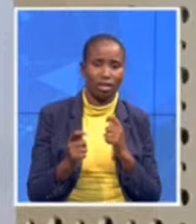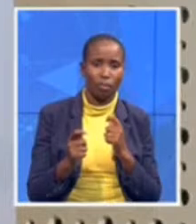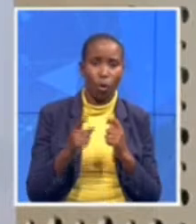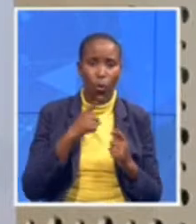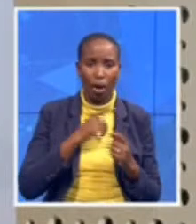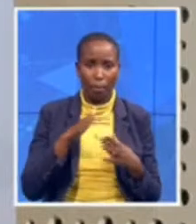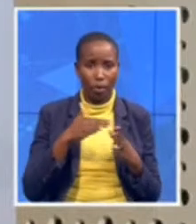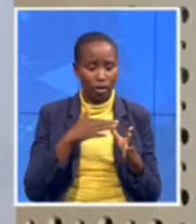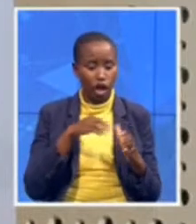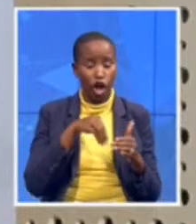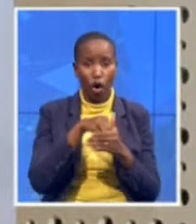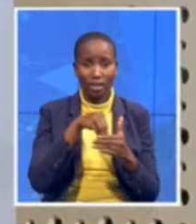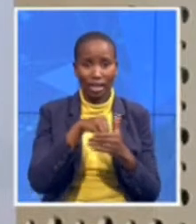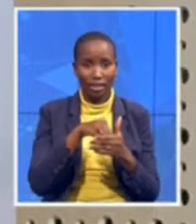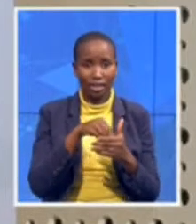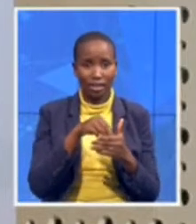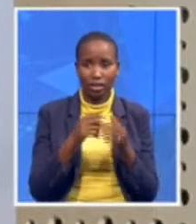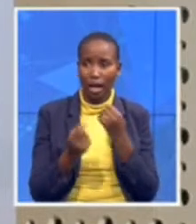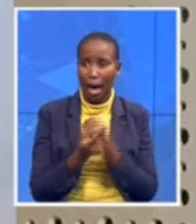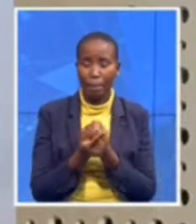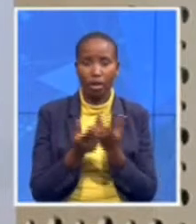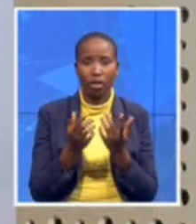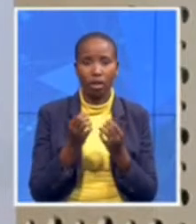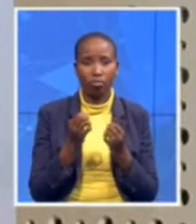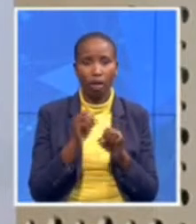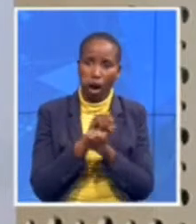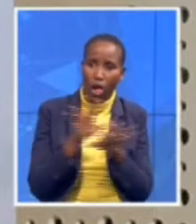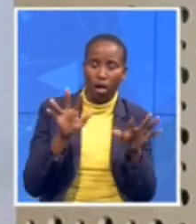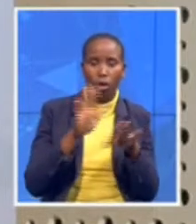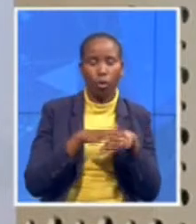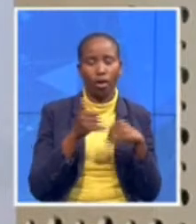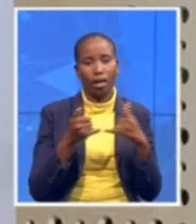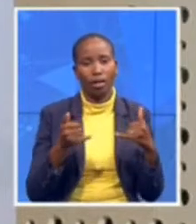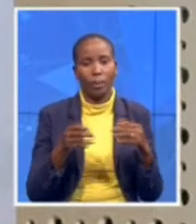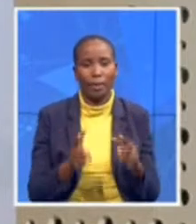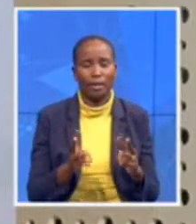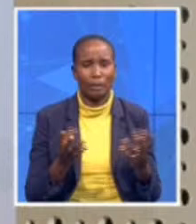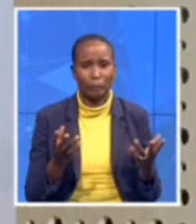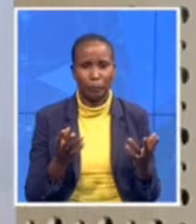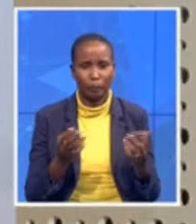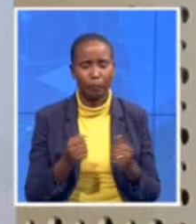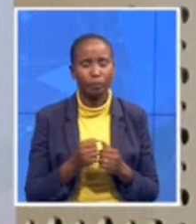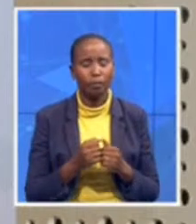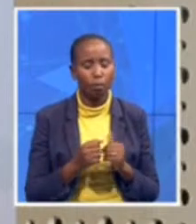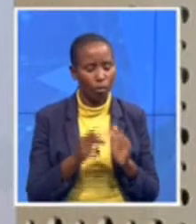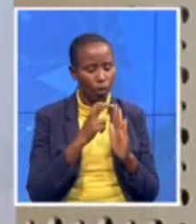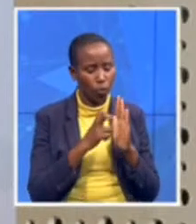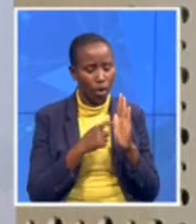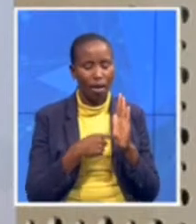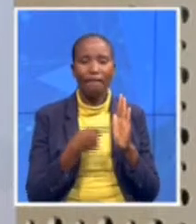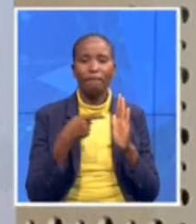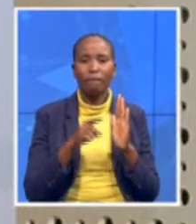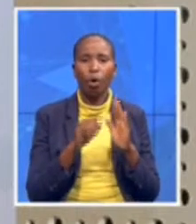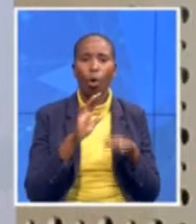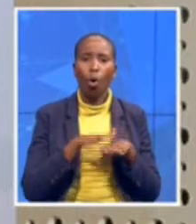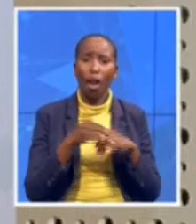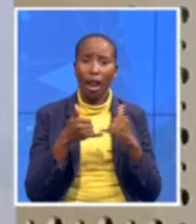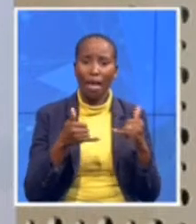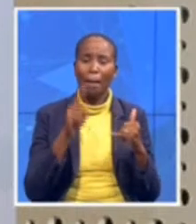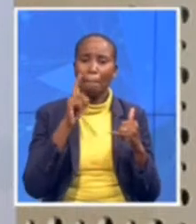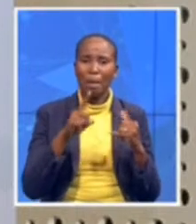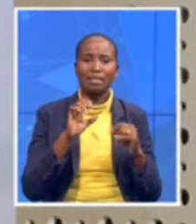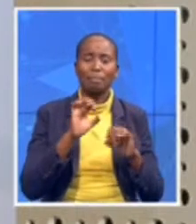format. The regulation of online content that is still fair and transparent is the